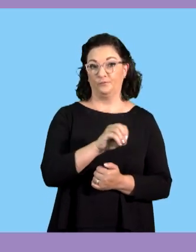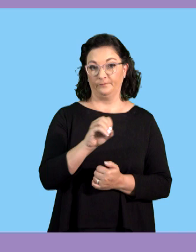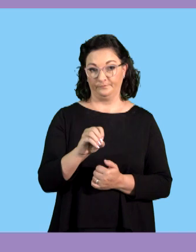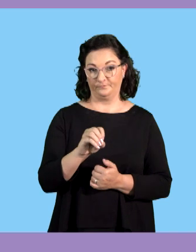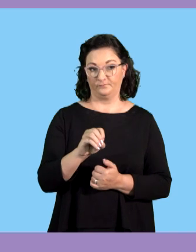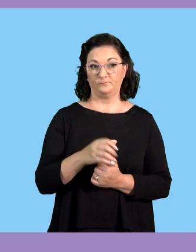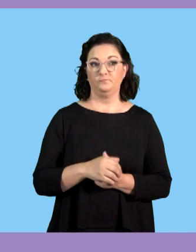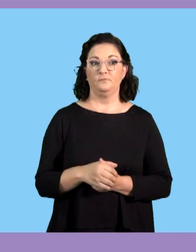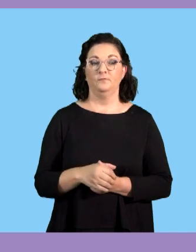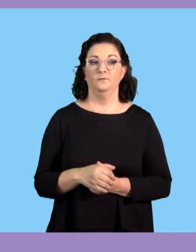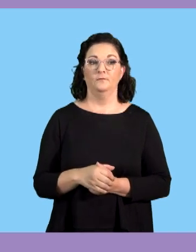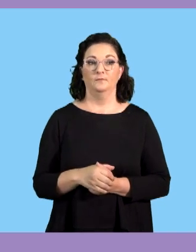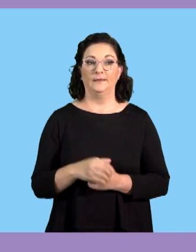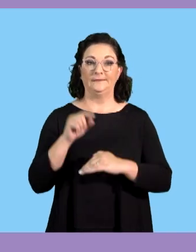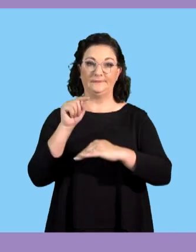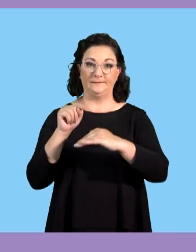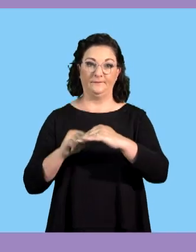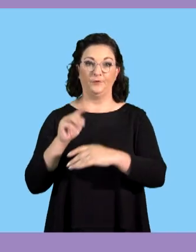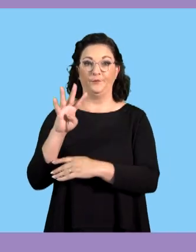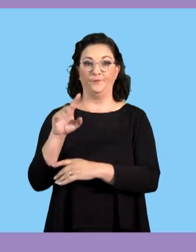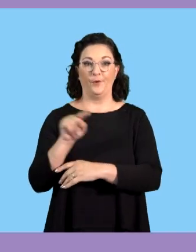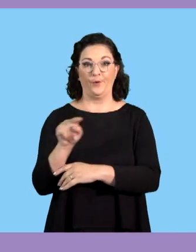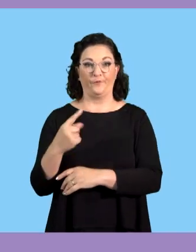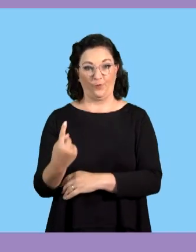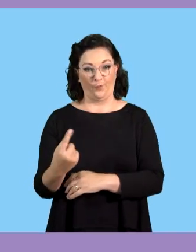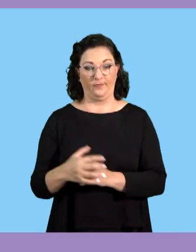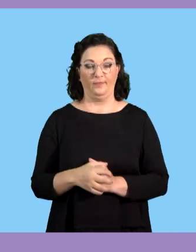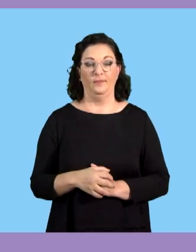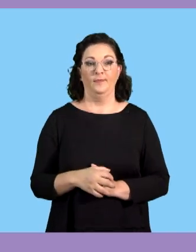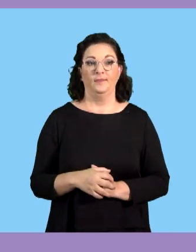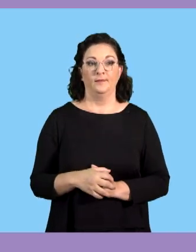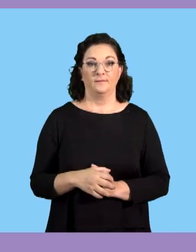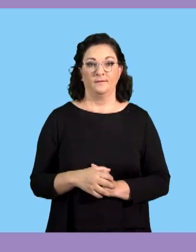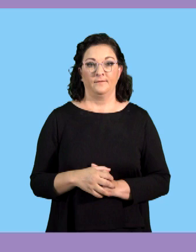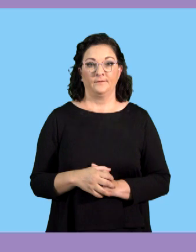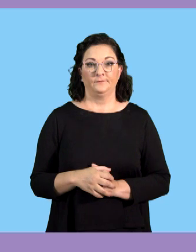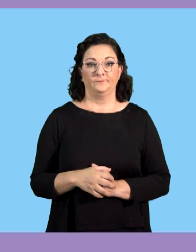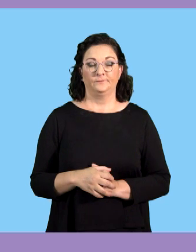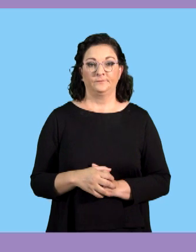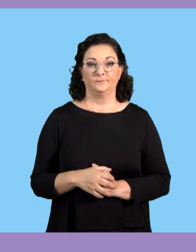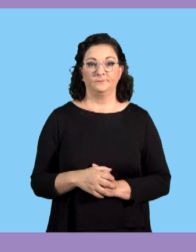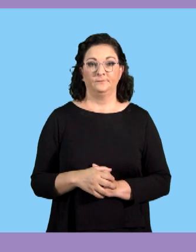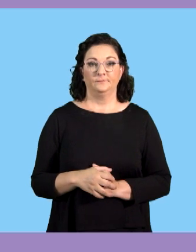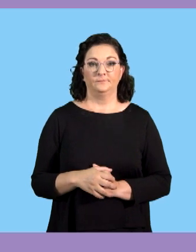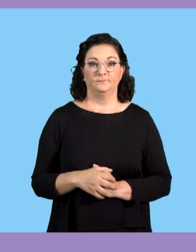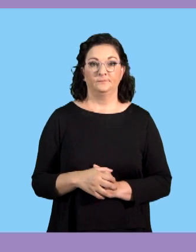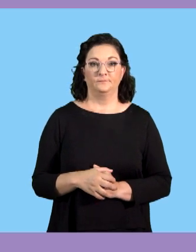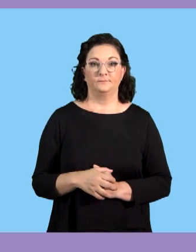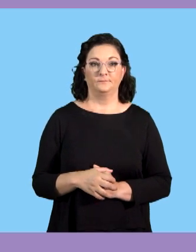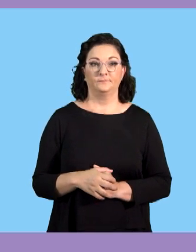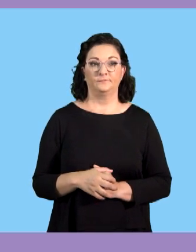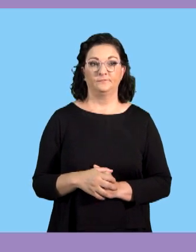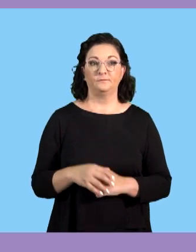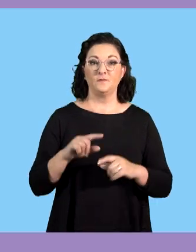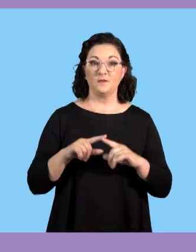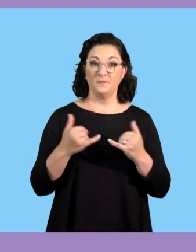hundredths divided by 4 over 1, or out of 1. And then we know we